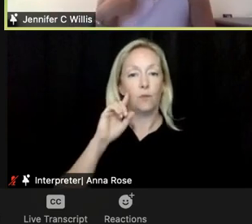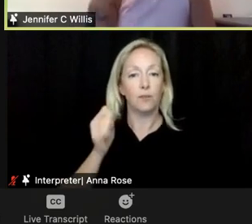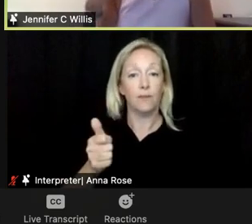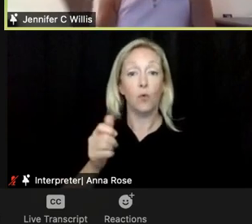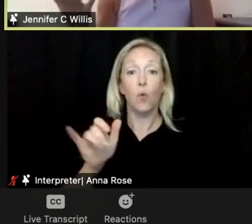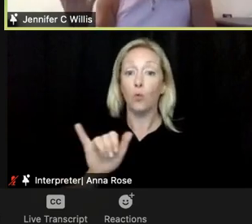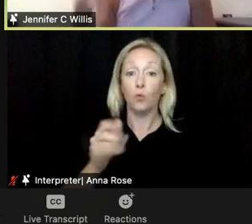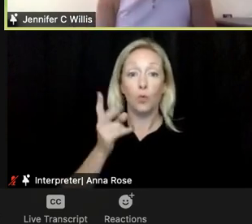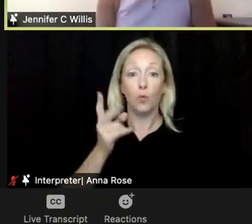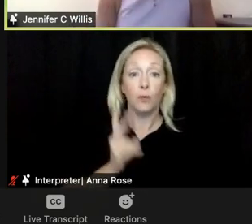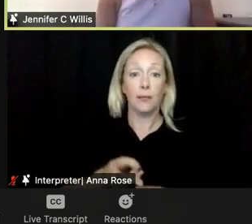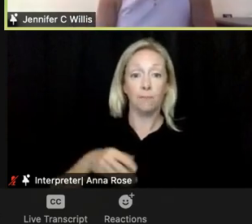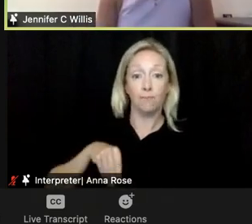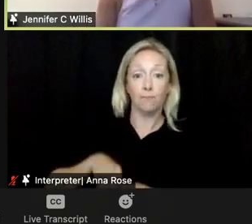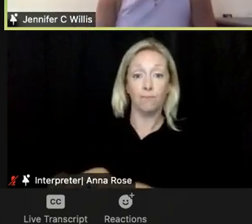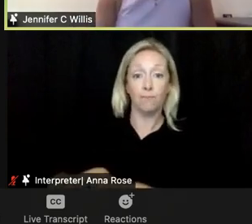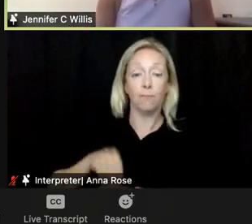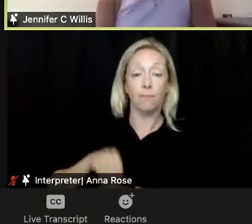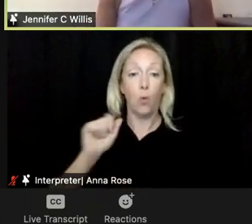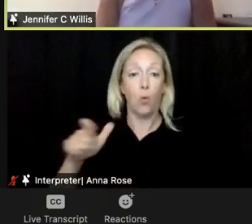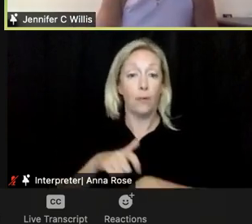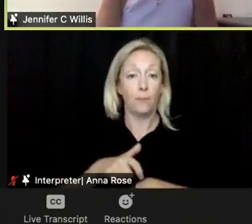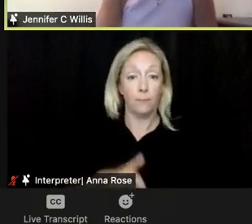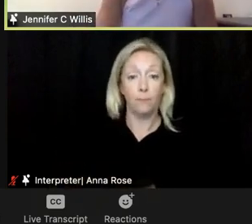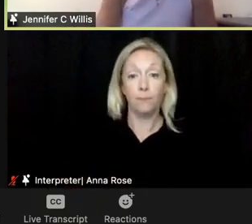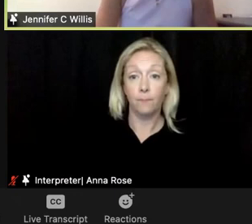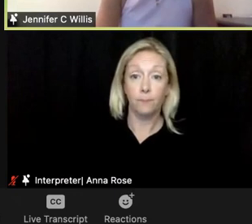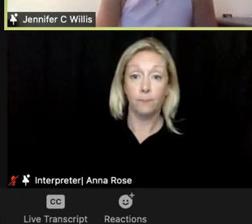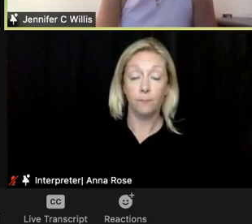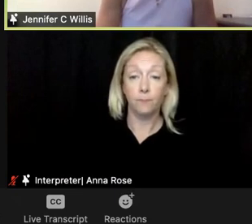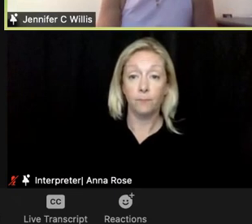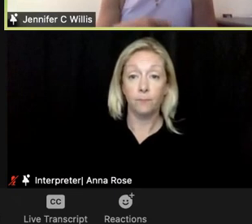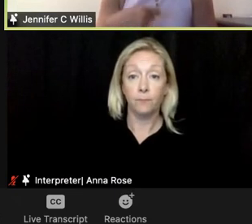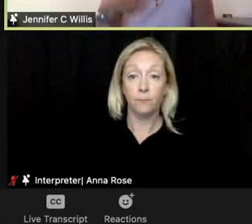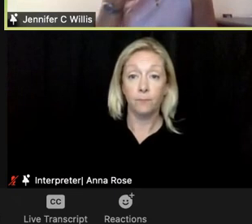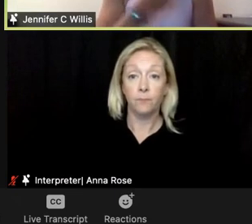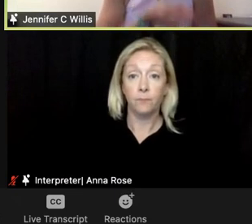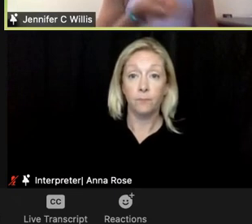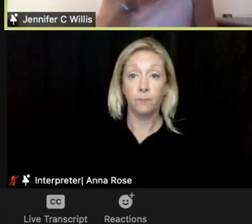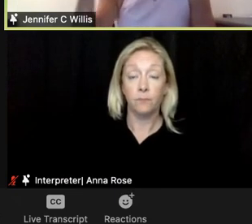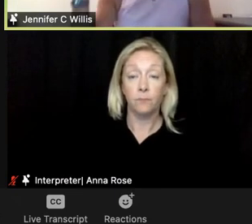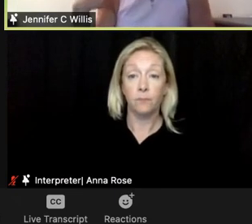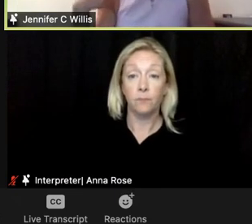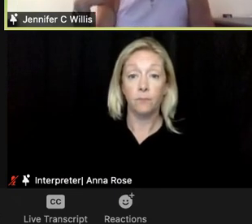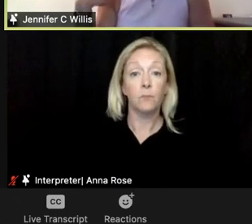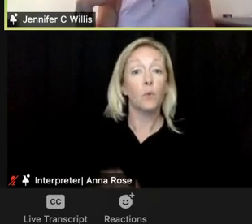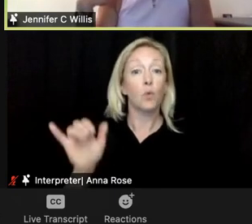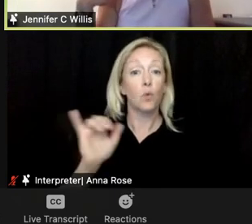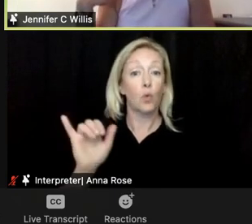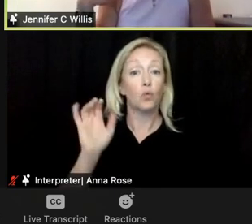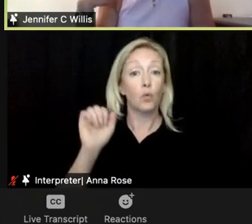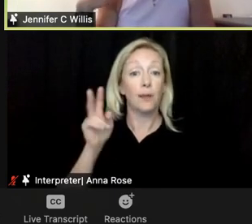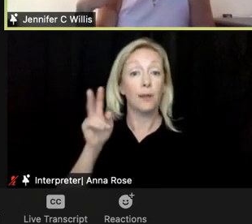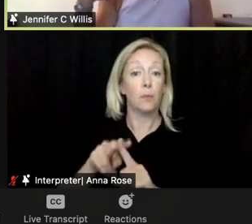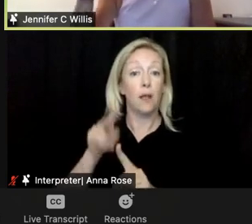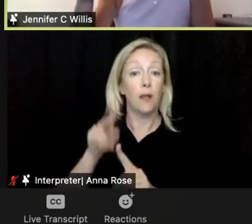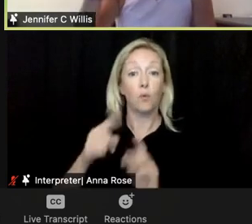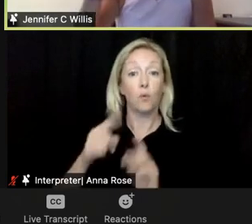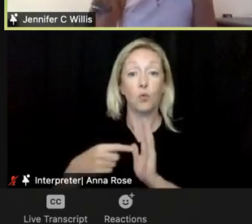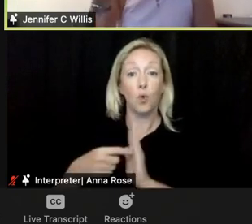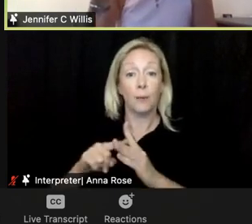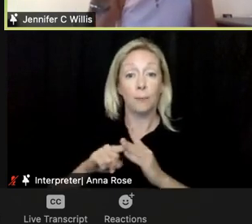you at all times when you're working with a student. It can also be used as a way to start and end an engagement with a